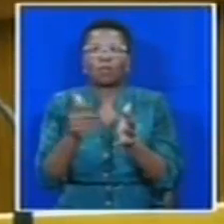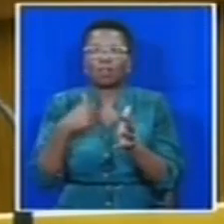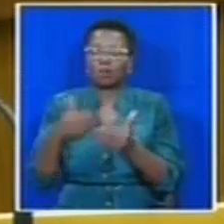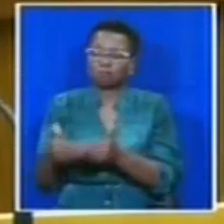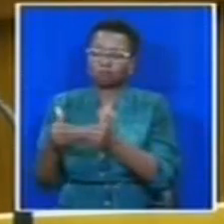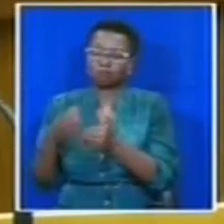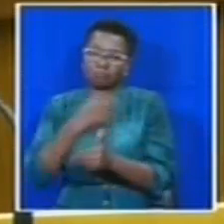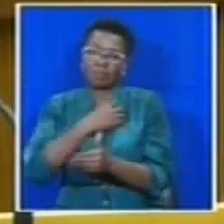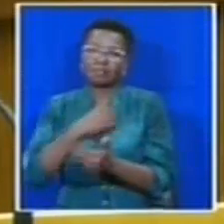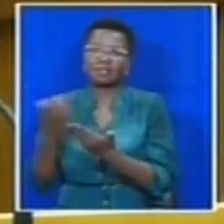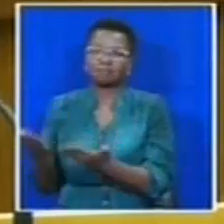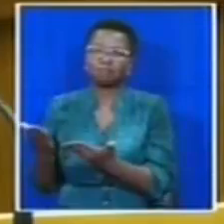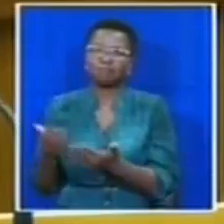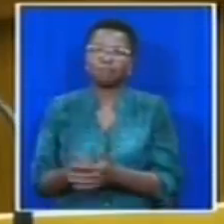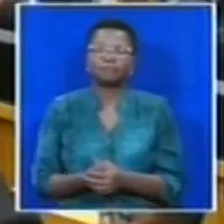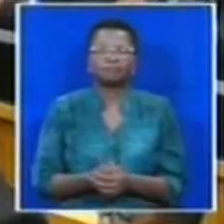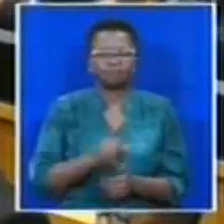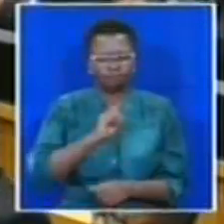her.